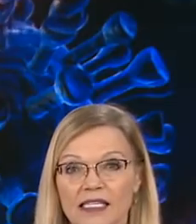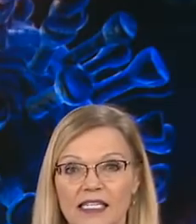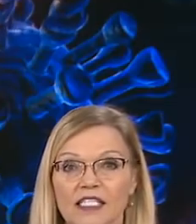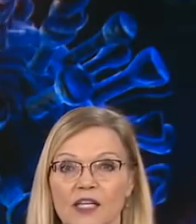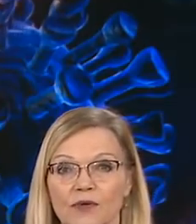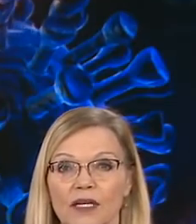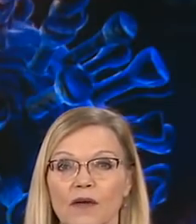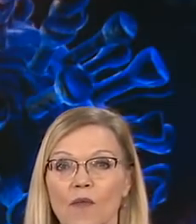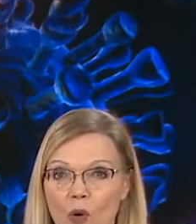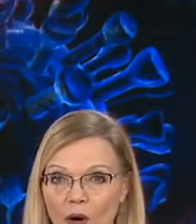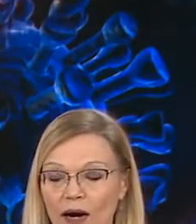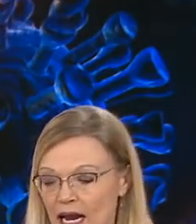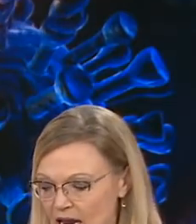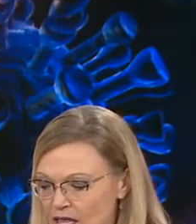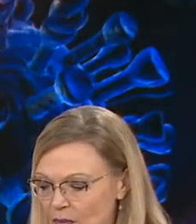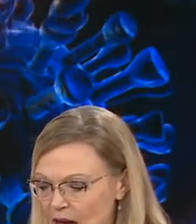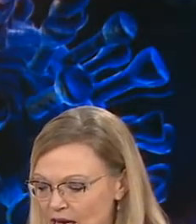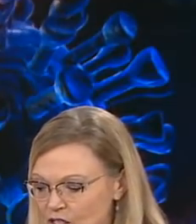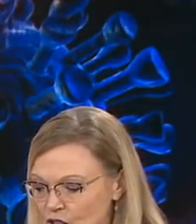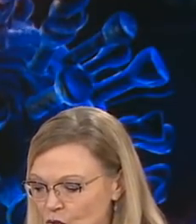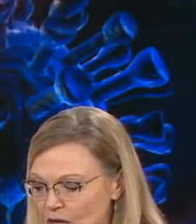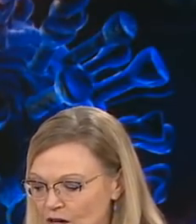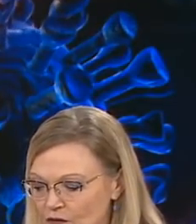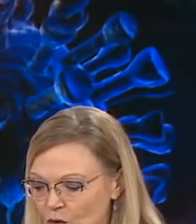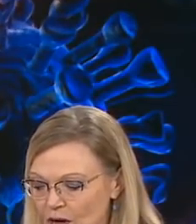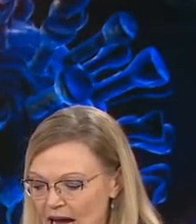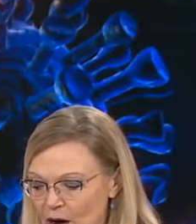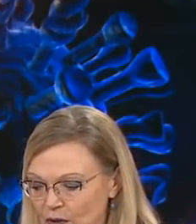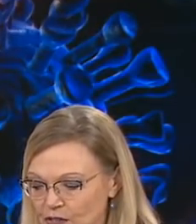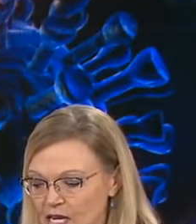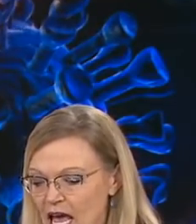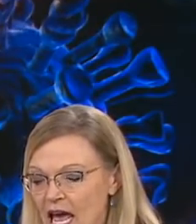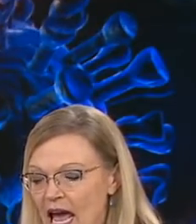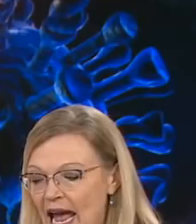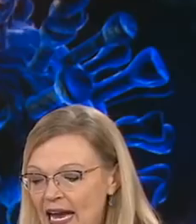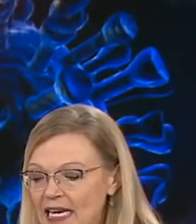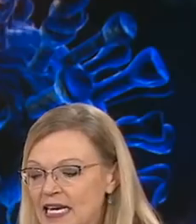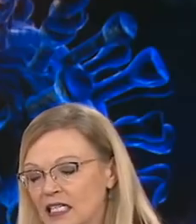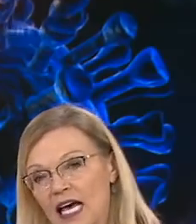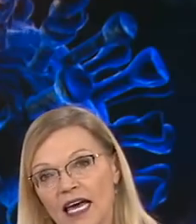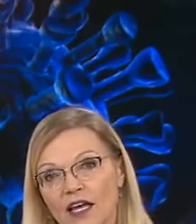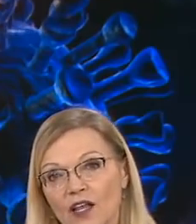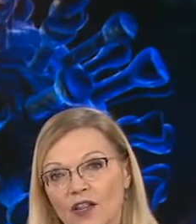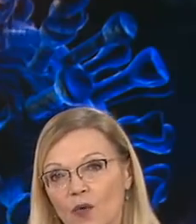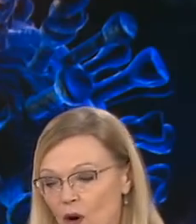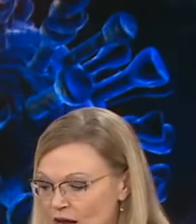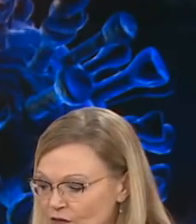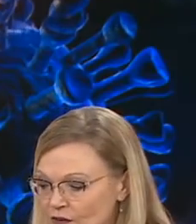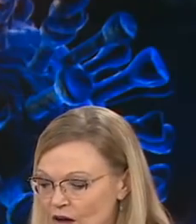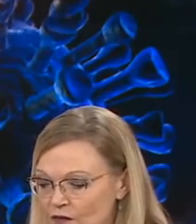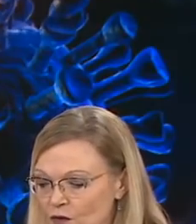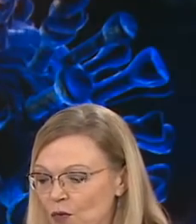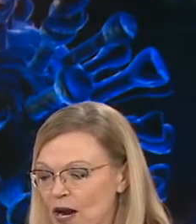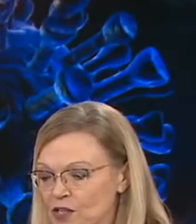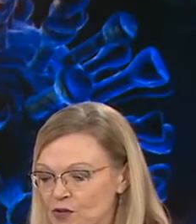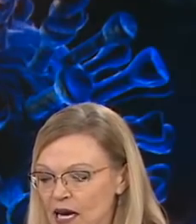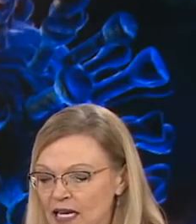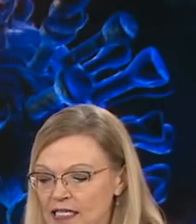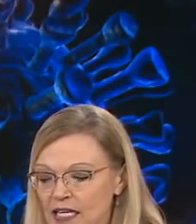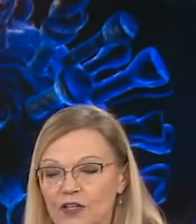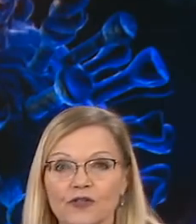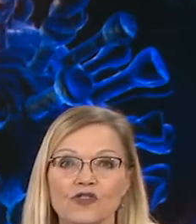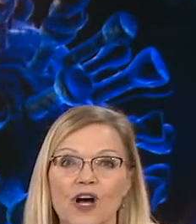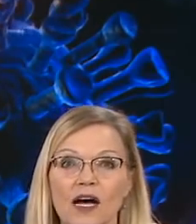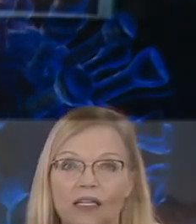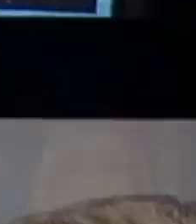total, 63 more in the past 24 hours. Annie Glenn, the wife of former astronaut